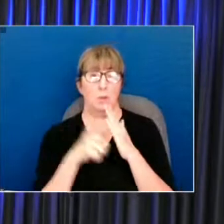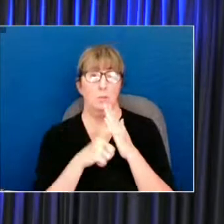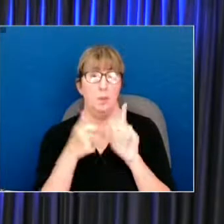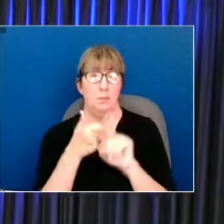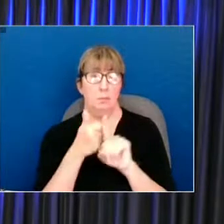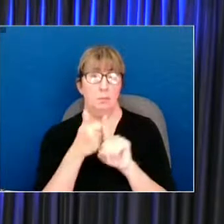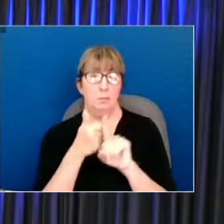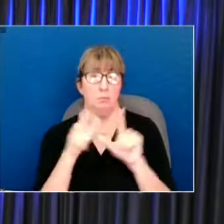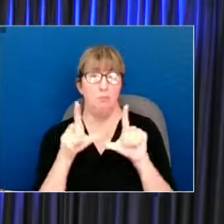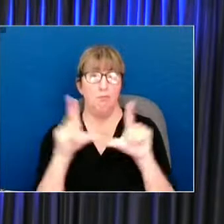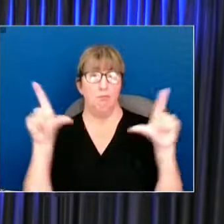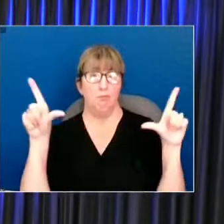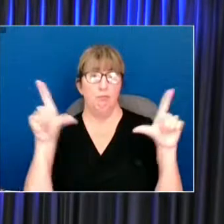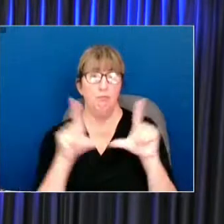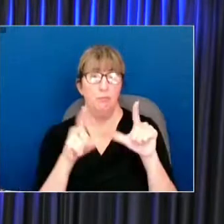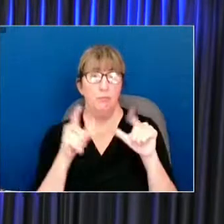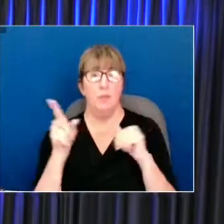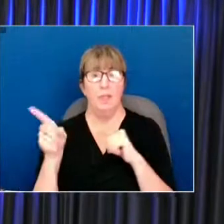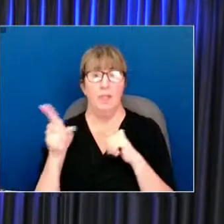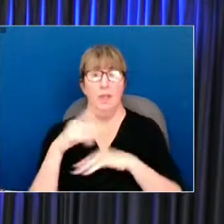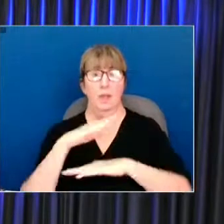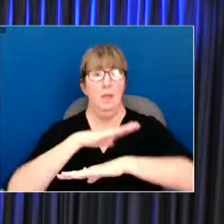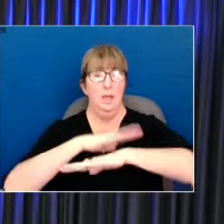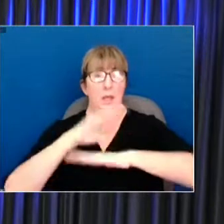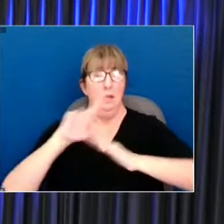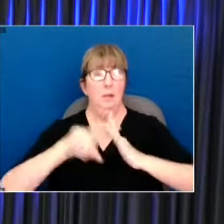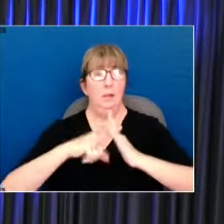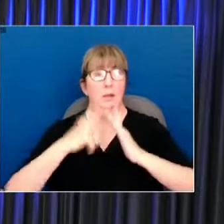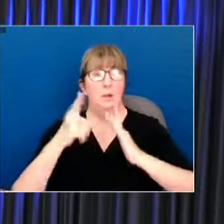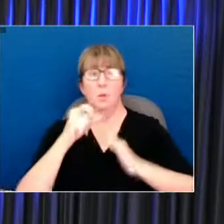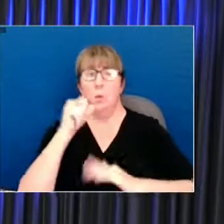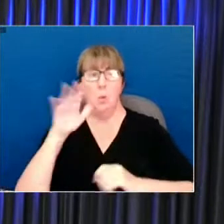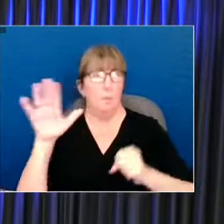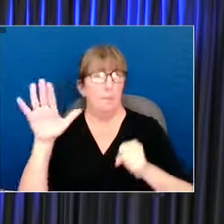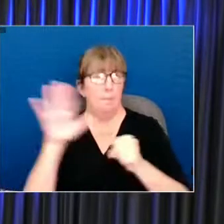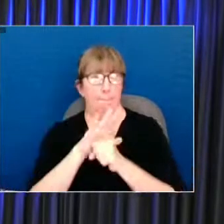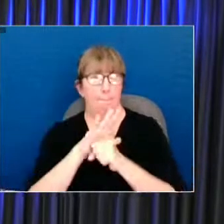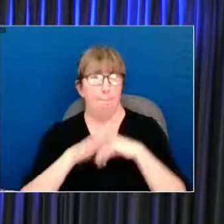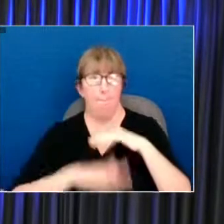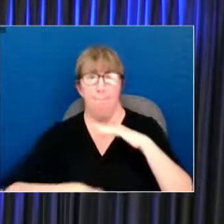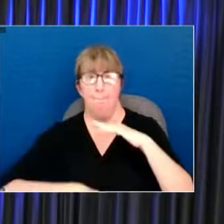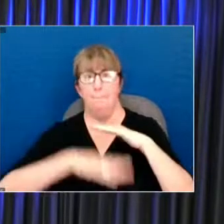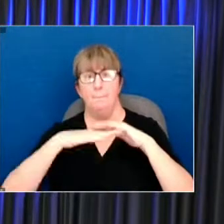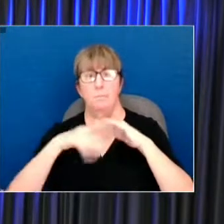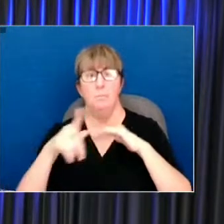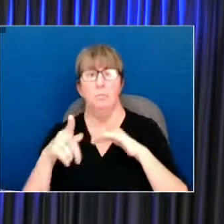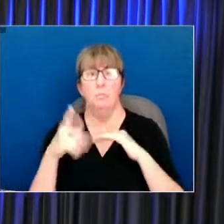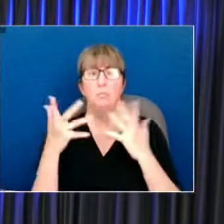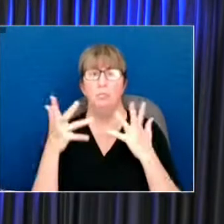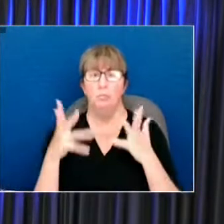it they won't keep it maximized. Once you go to